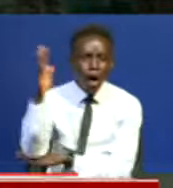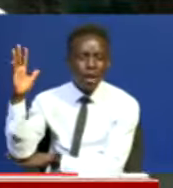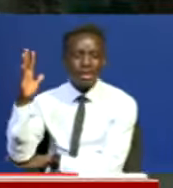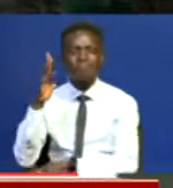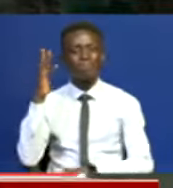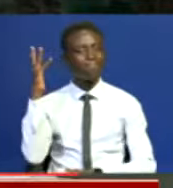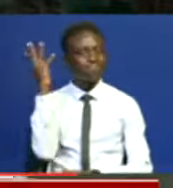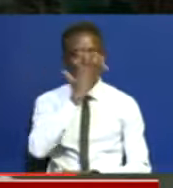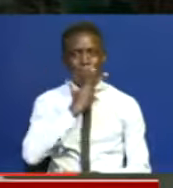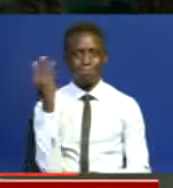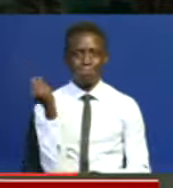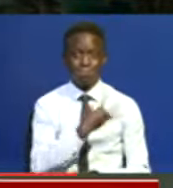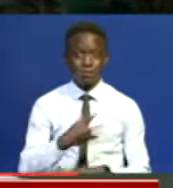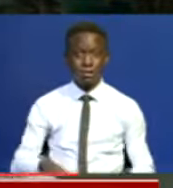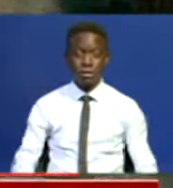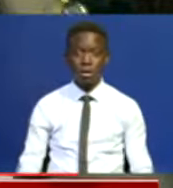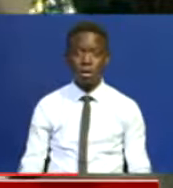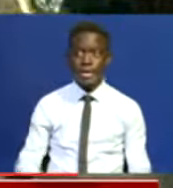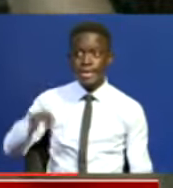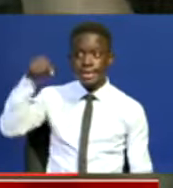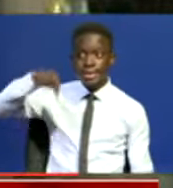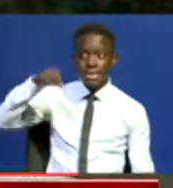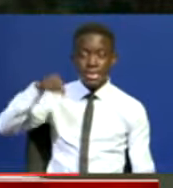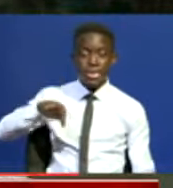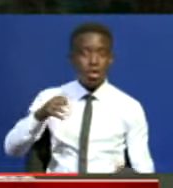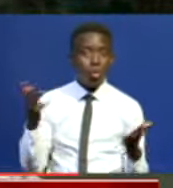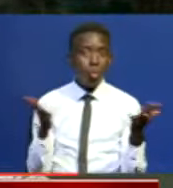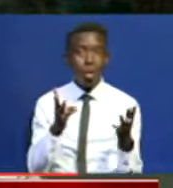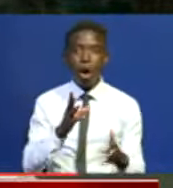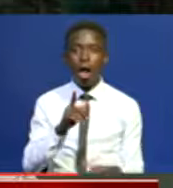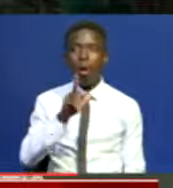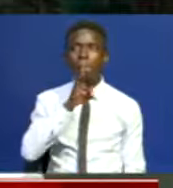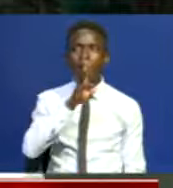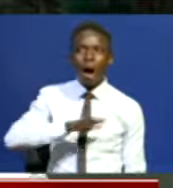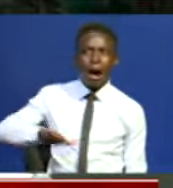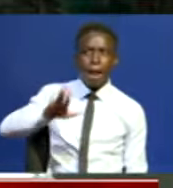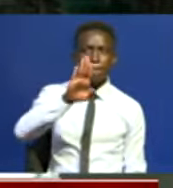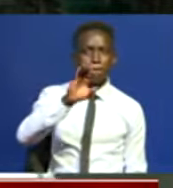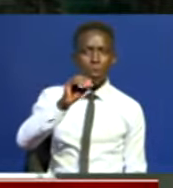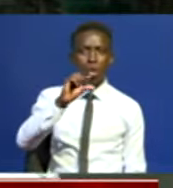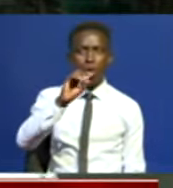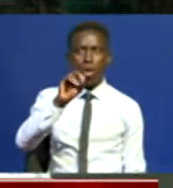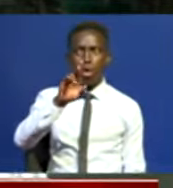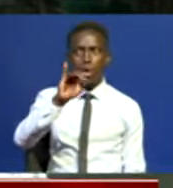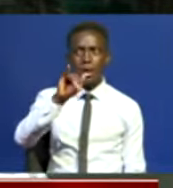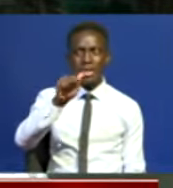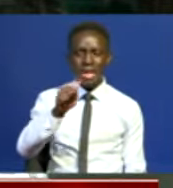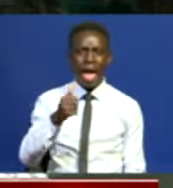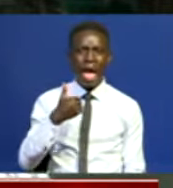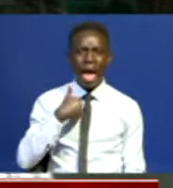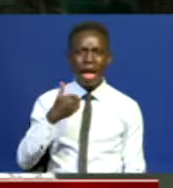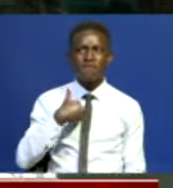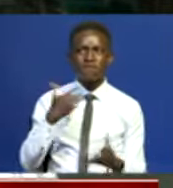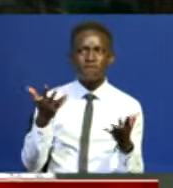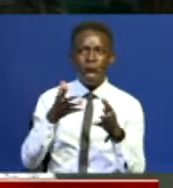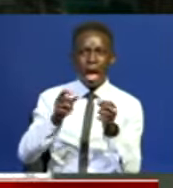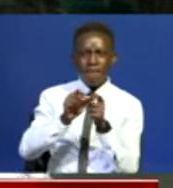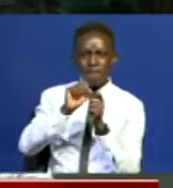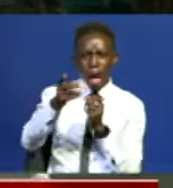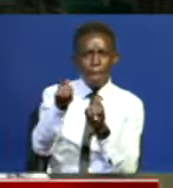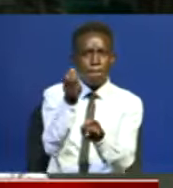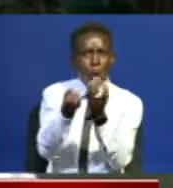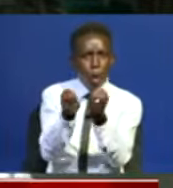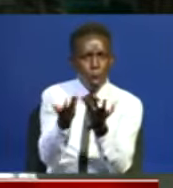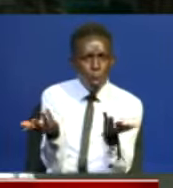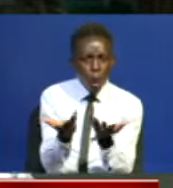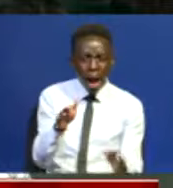Here in Lake Bogoria, we have the geishas about 17 kilometers from this point. And this is